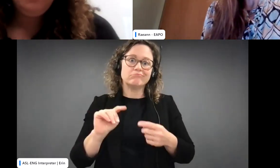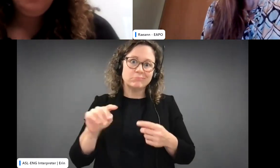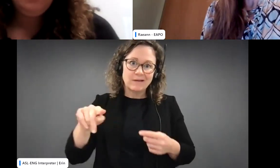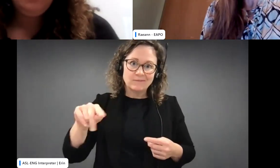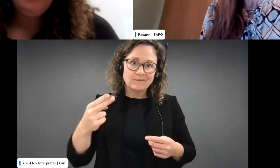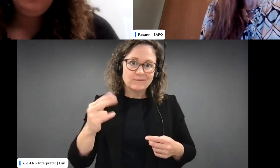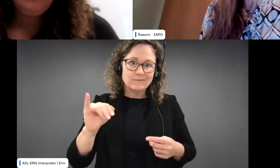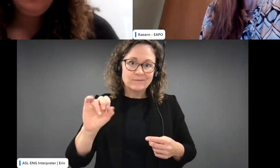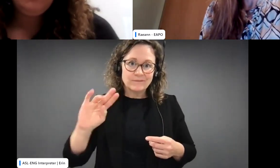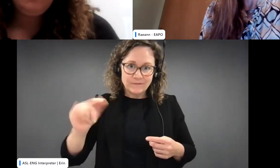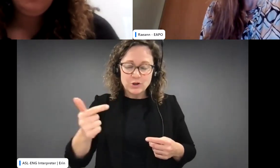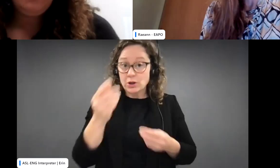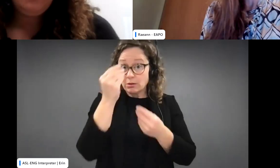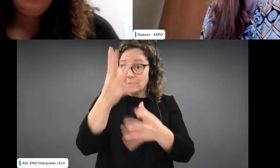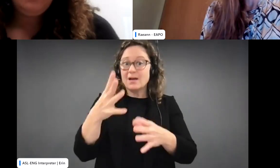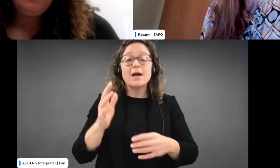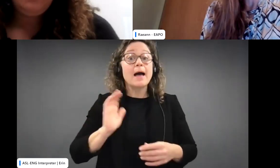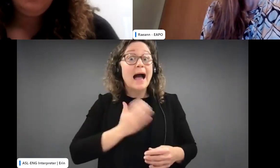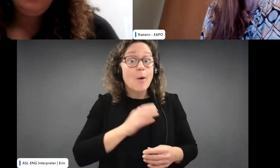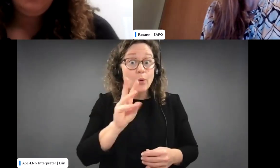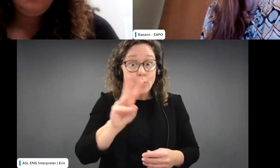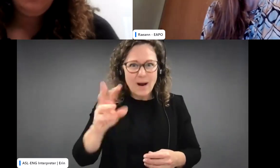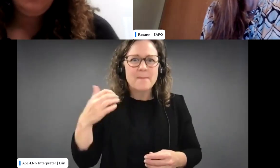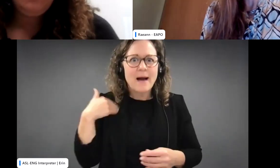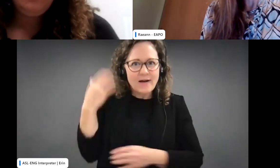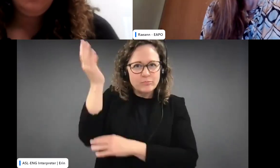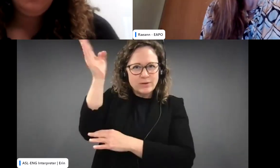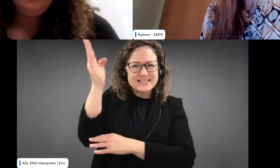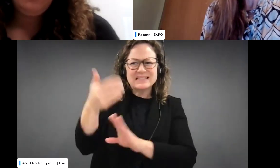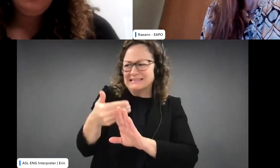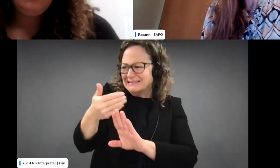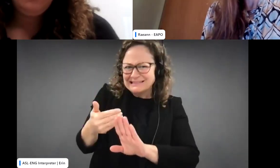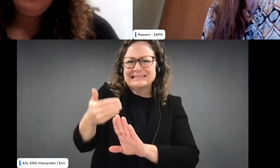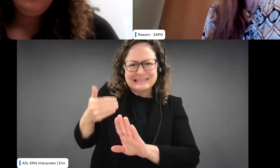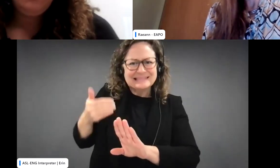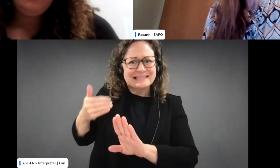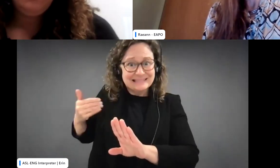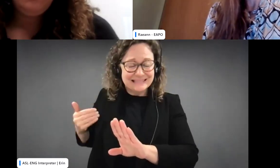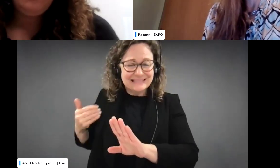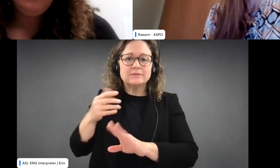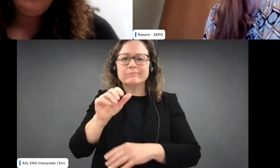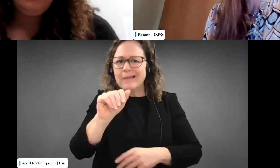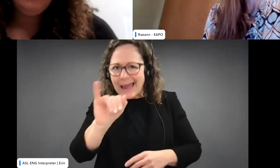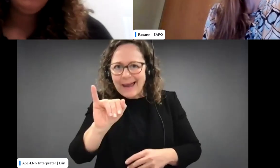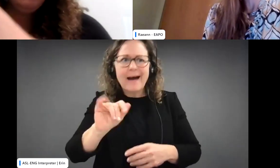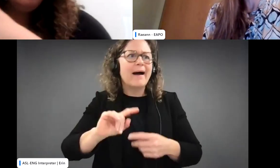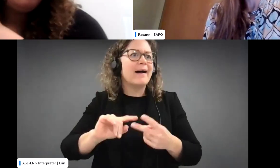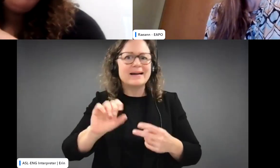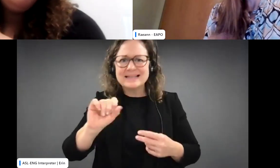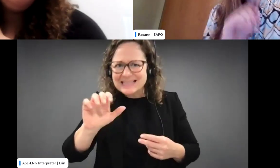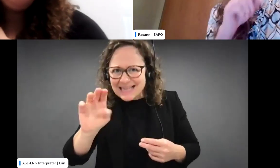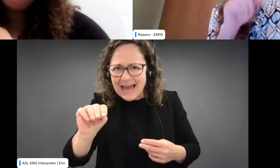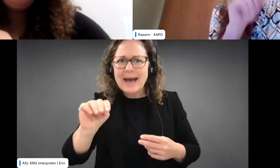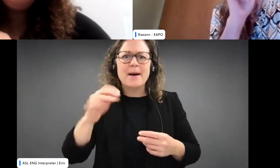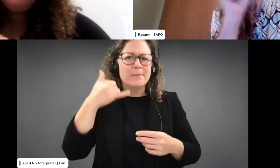Canadian Anti-Fraud Center. So people can go back onto our website under archived webinars and you can review the recordings of those